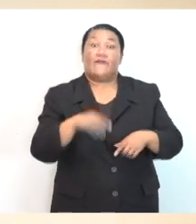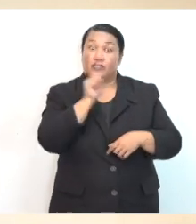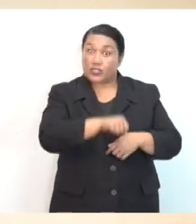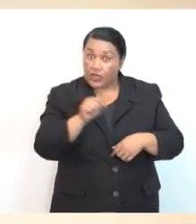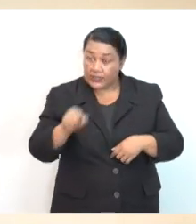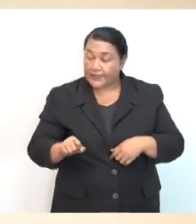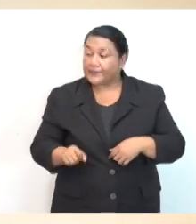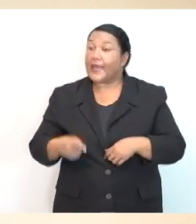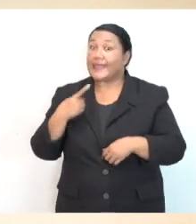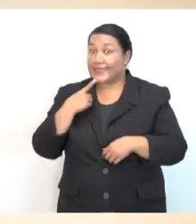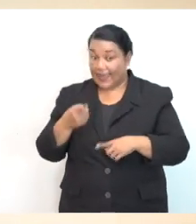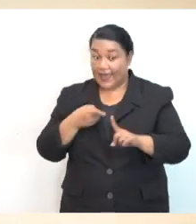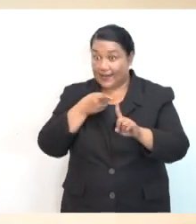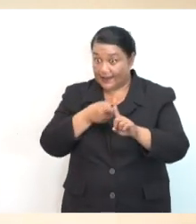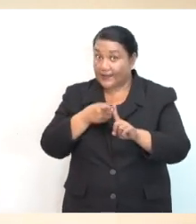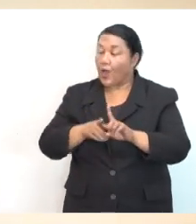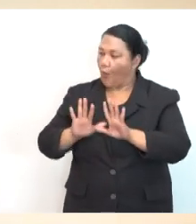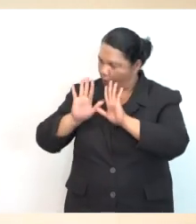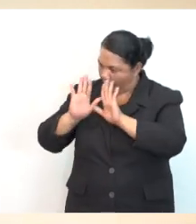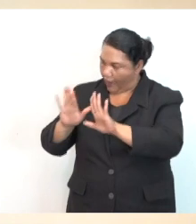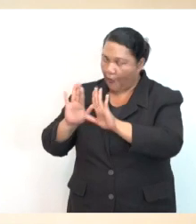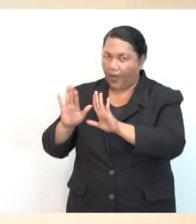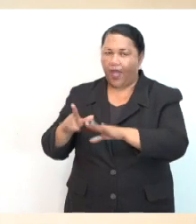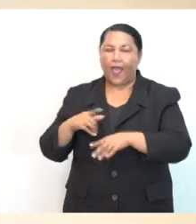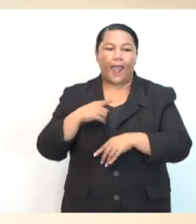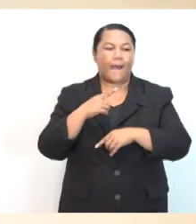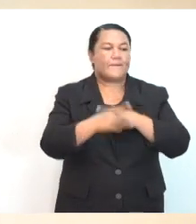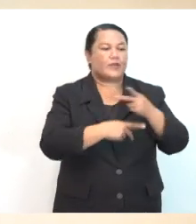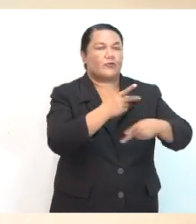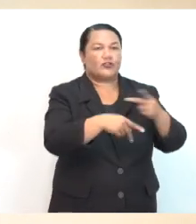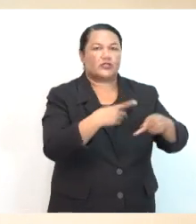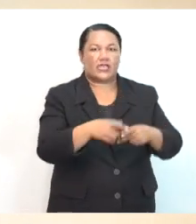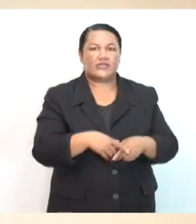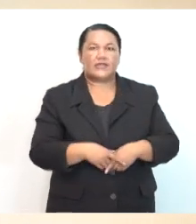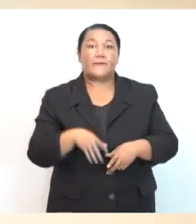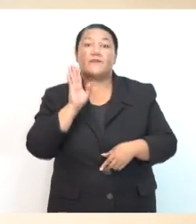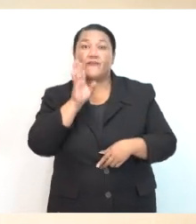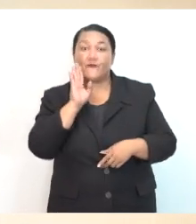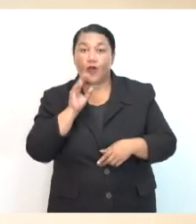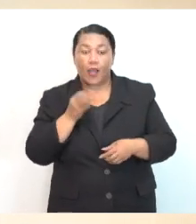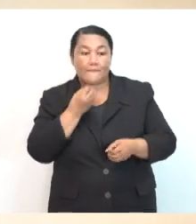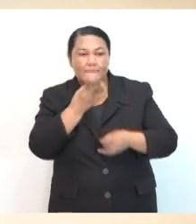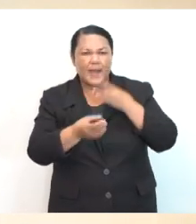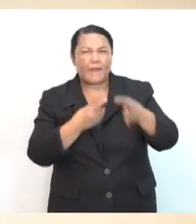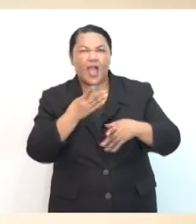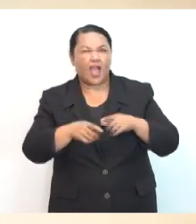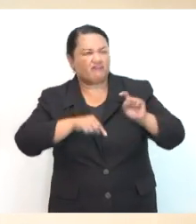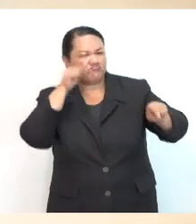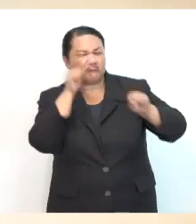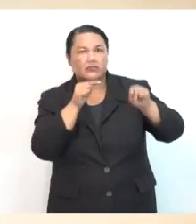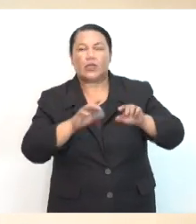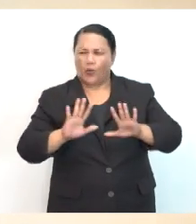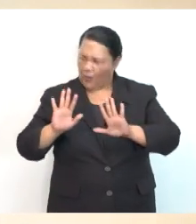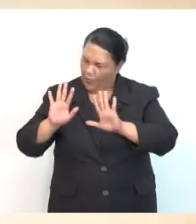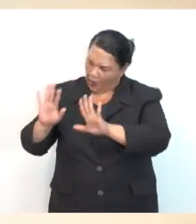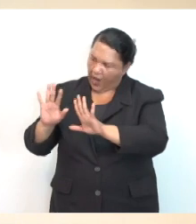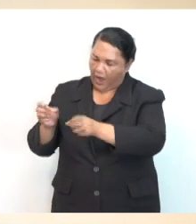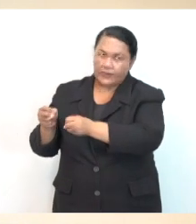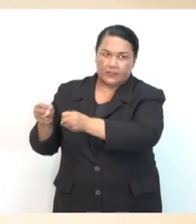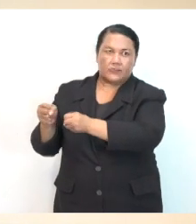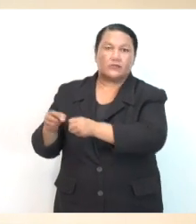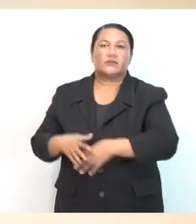What is clear from Mr. Qayyum's press conference is his contempt for everyone who has a view contrary to his own. For the last 16 years,